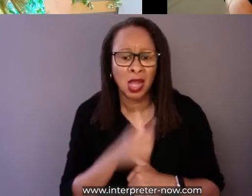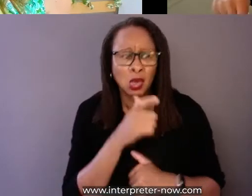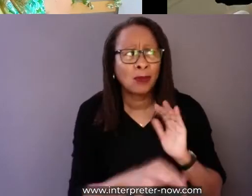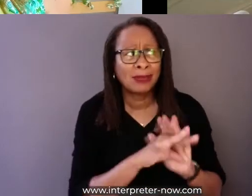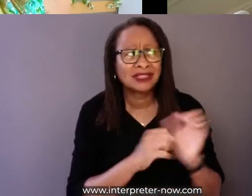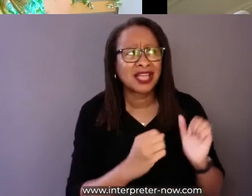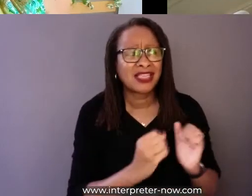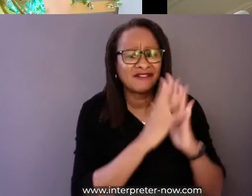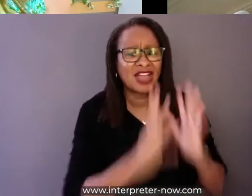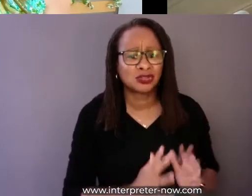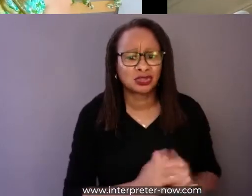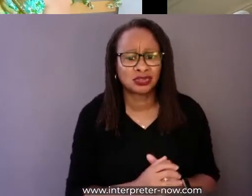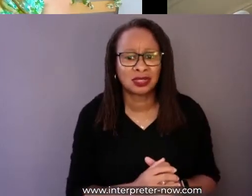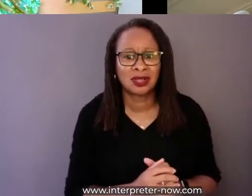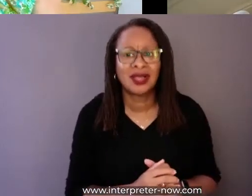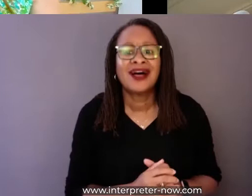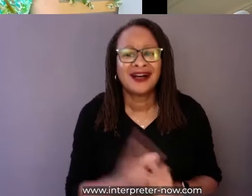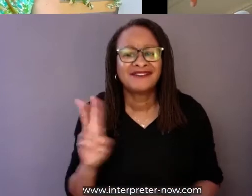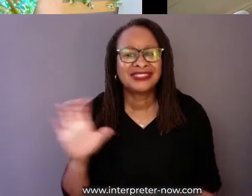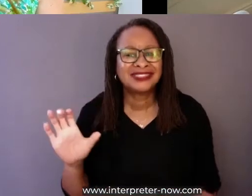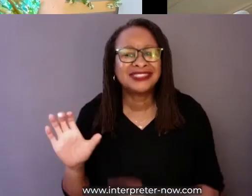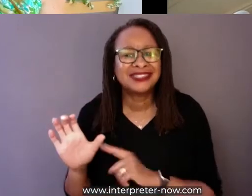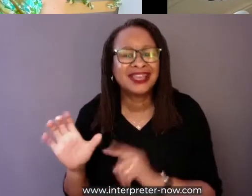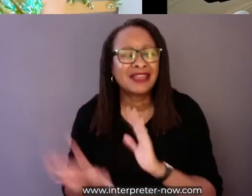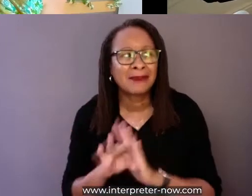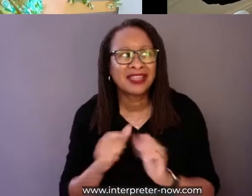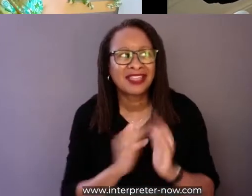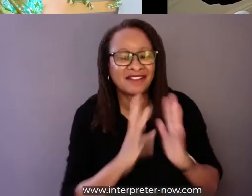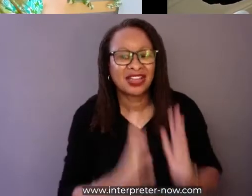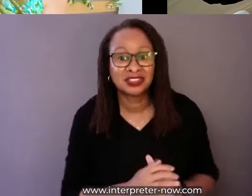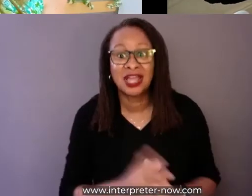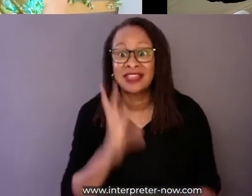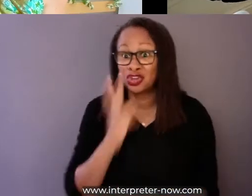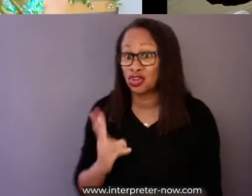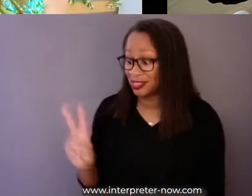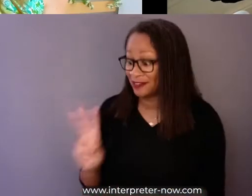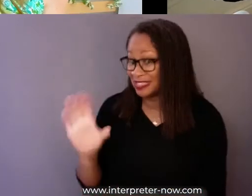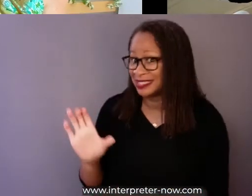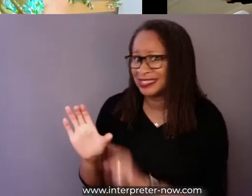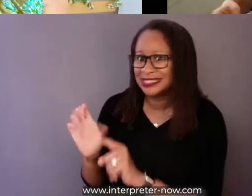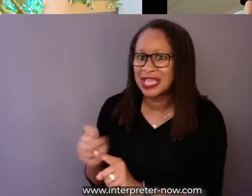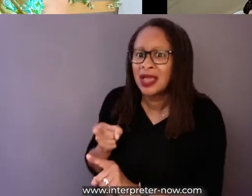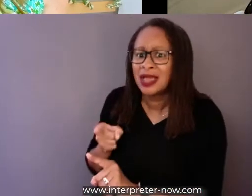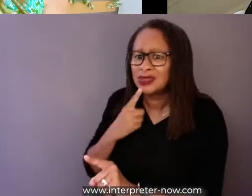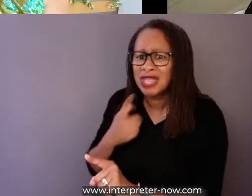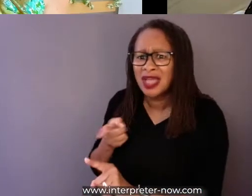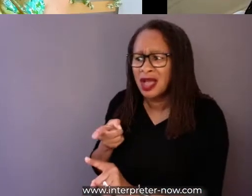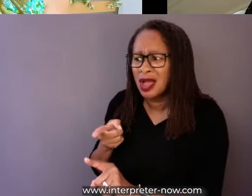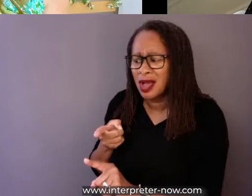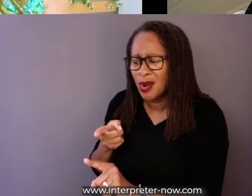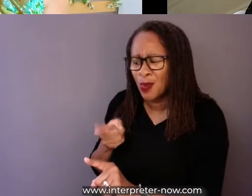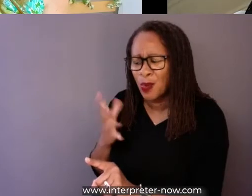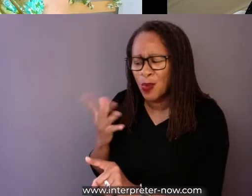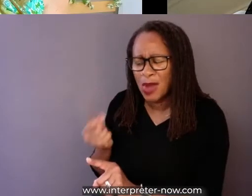founders? Oh, it's the funders. Mm-hmm. Oh, and then you start looking at the archetype of the funders, the venture mm-hmm. capitalists, and you go, oh,